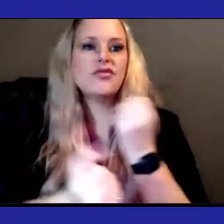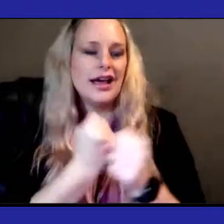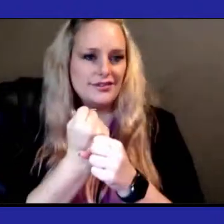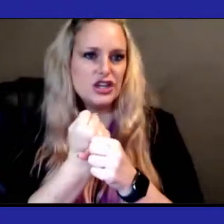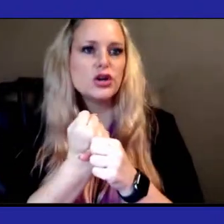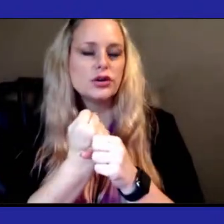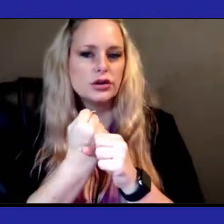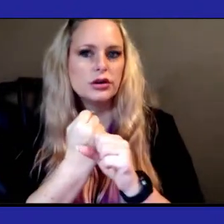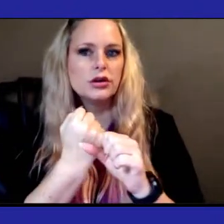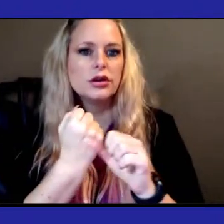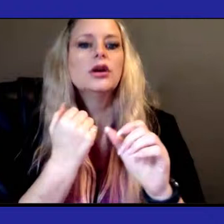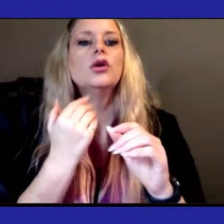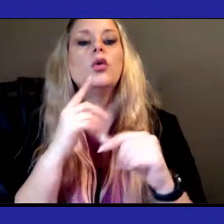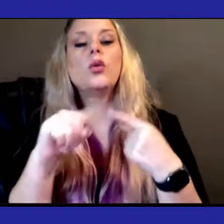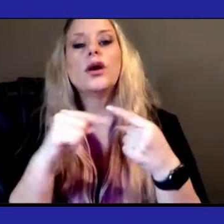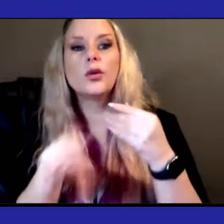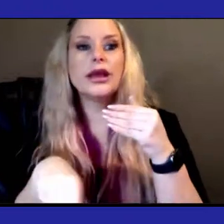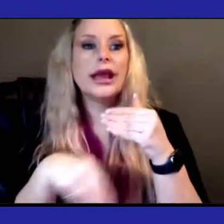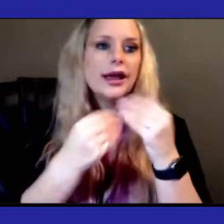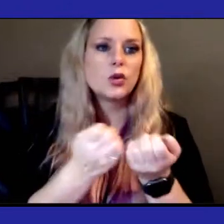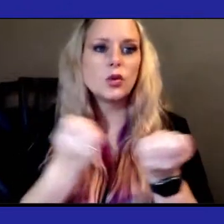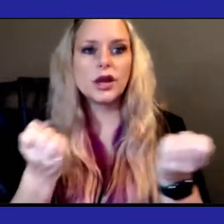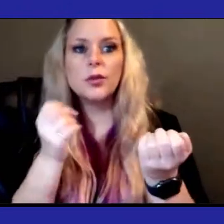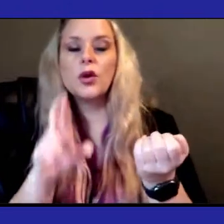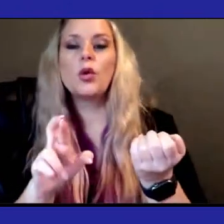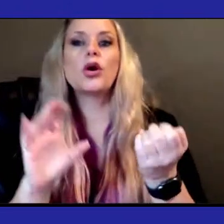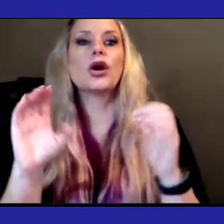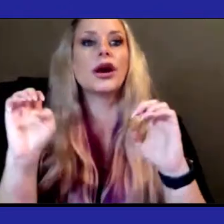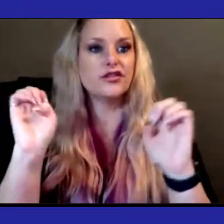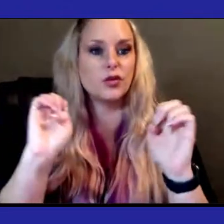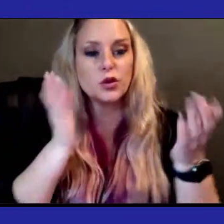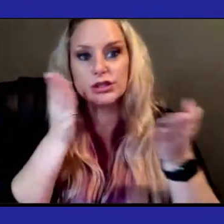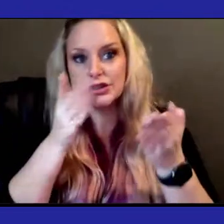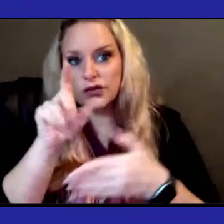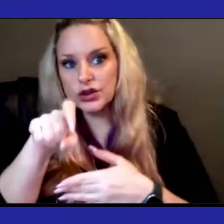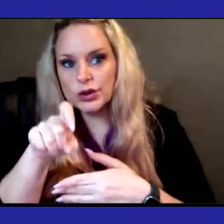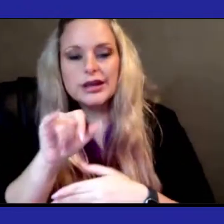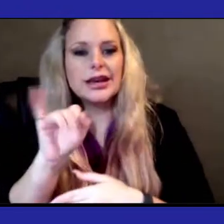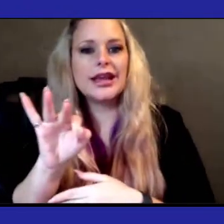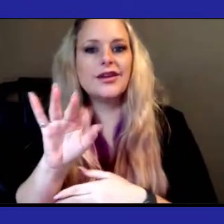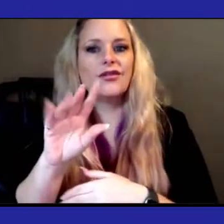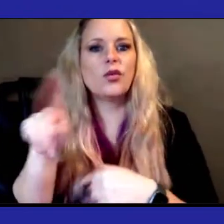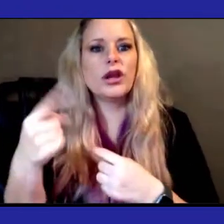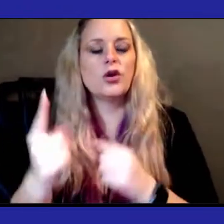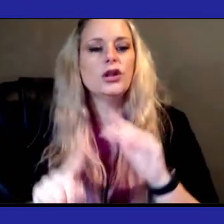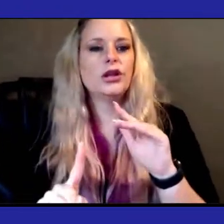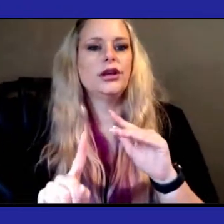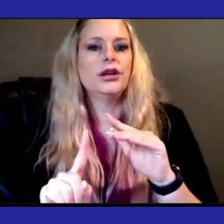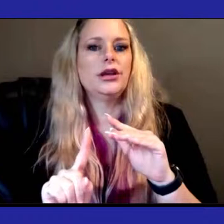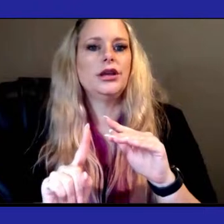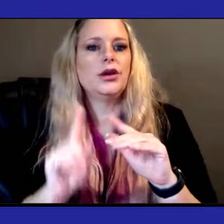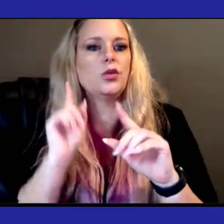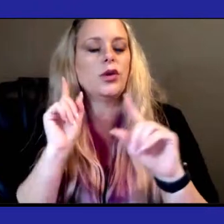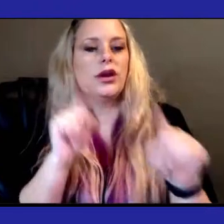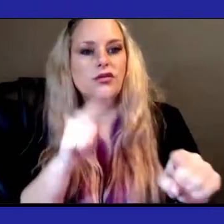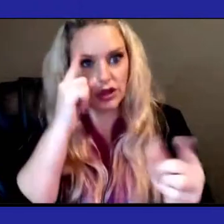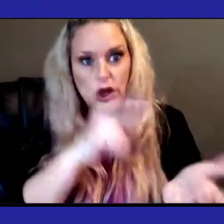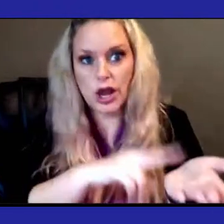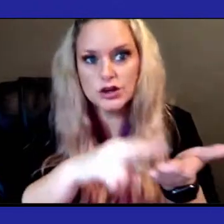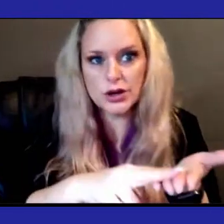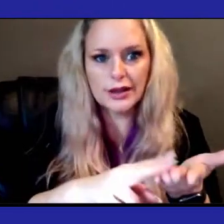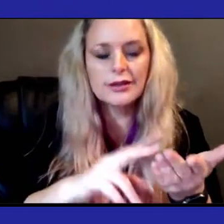we add equipment or we have any emergency service needed, if we only came for the NT for the contract, we'd have to come back to the board each subsequent time